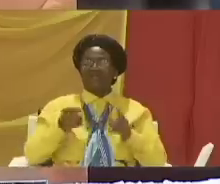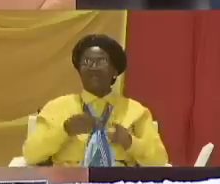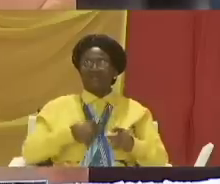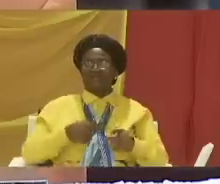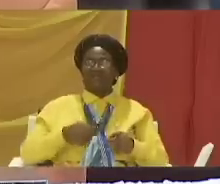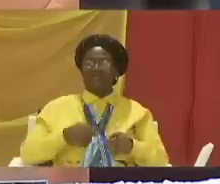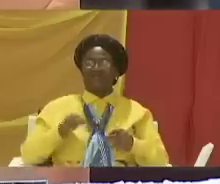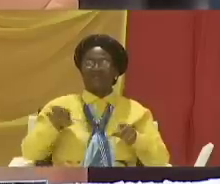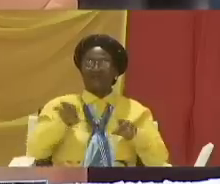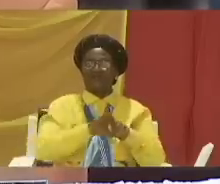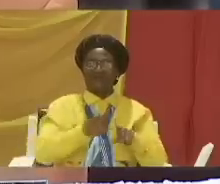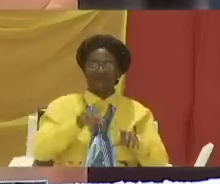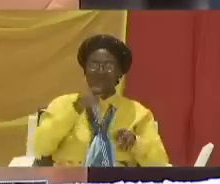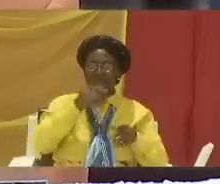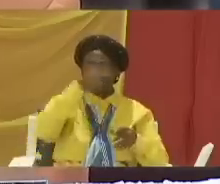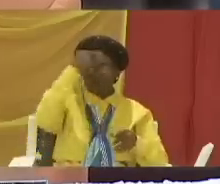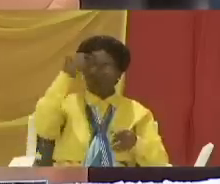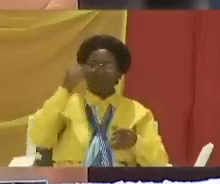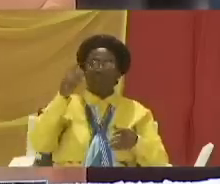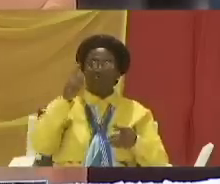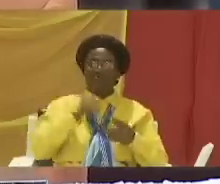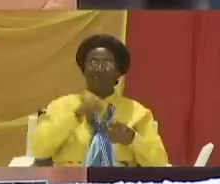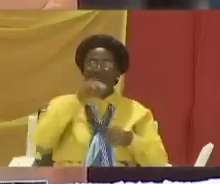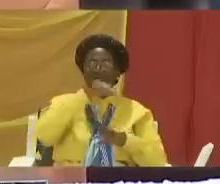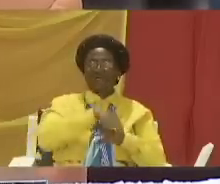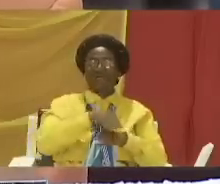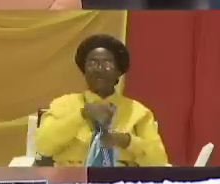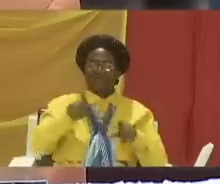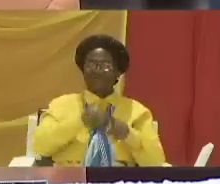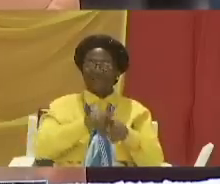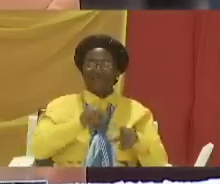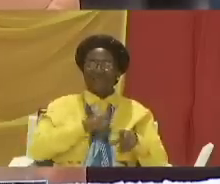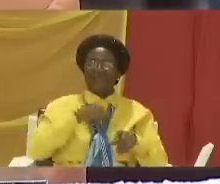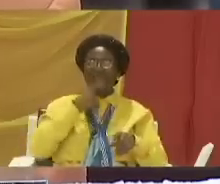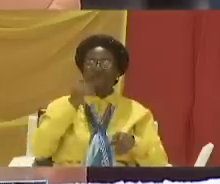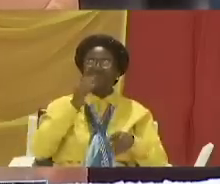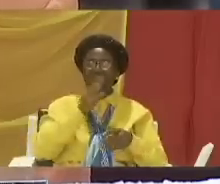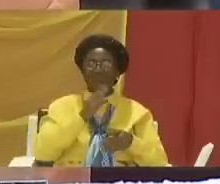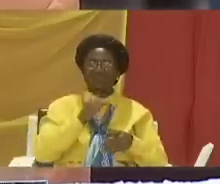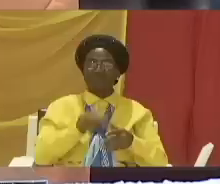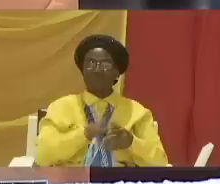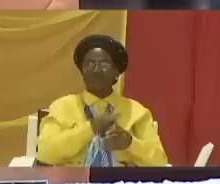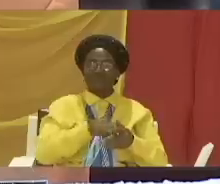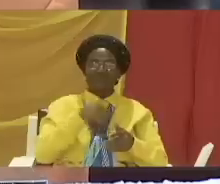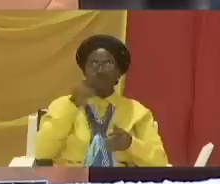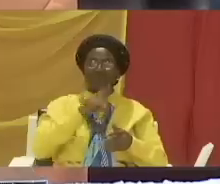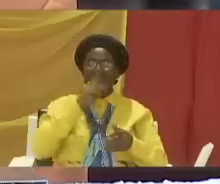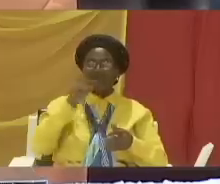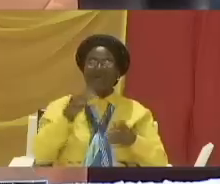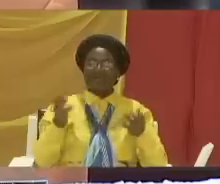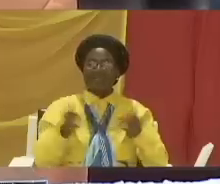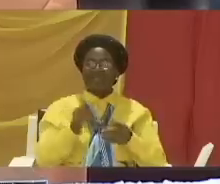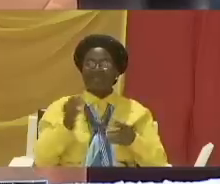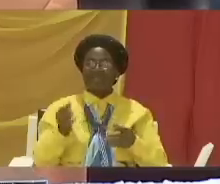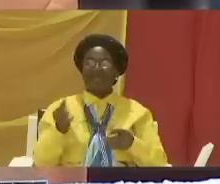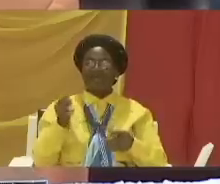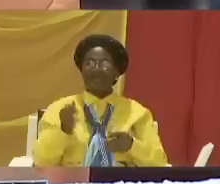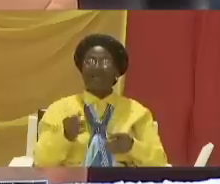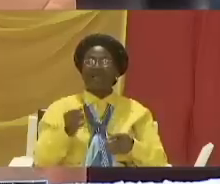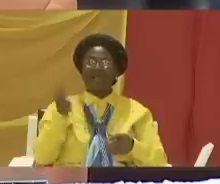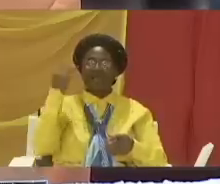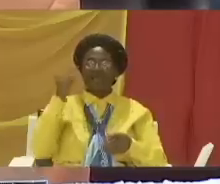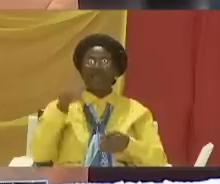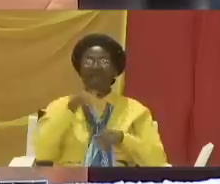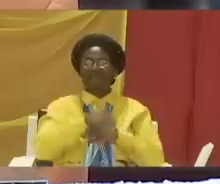Because tonight, like I told those who of you who were here last night, God has commanded that we